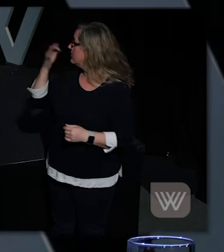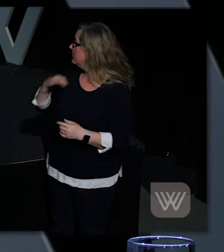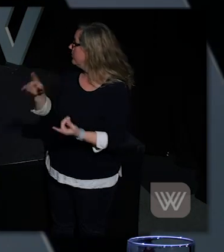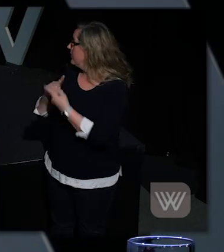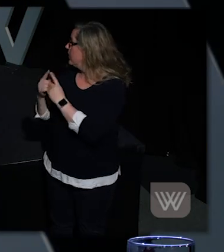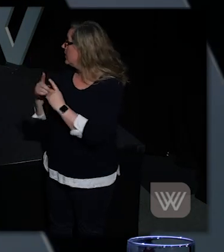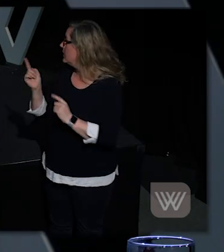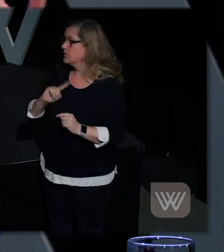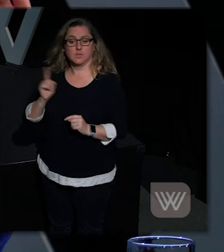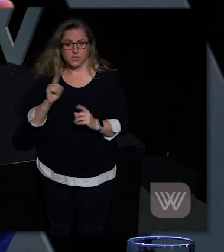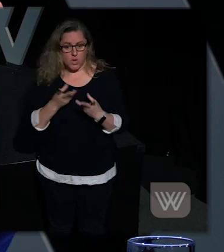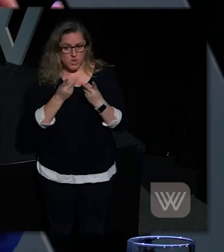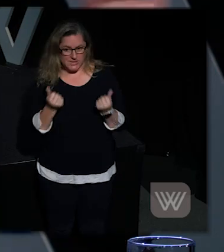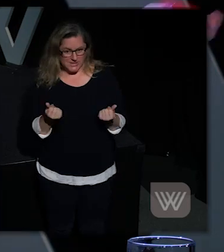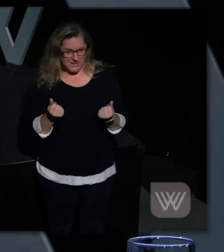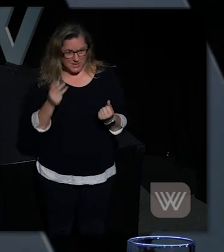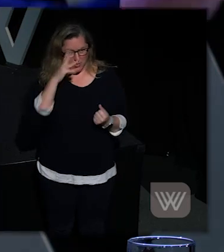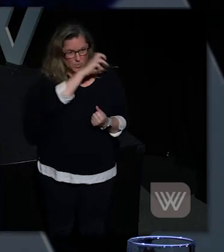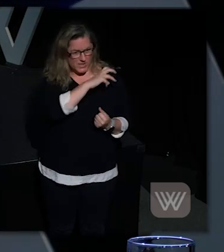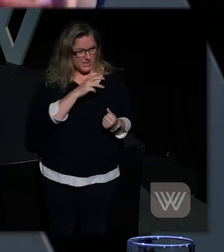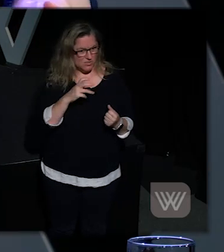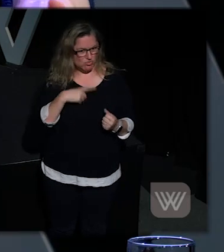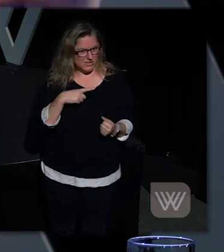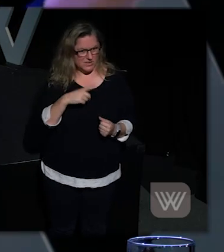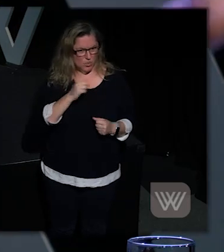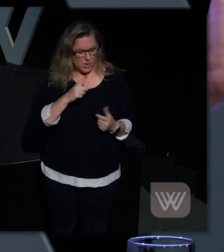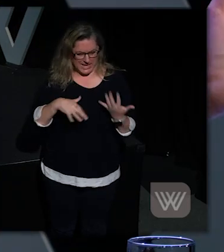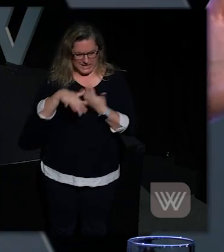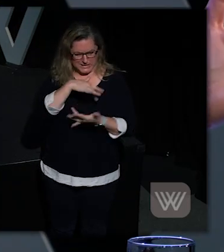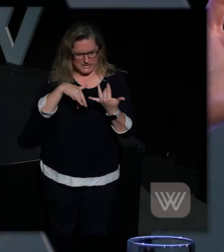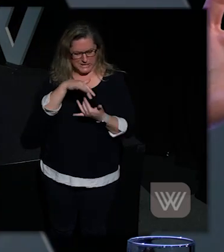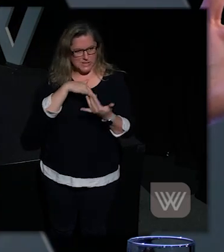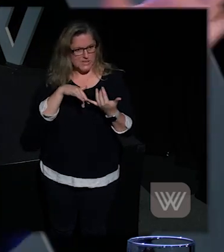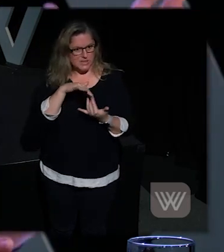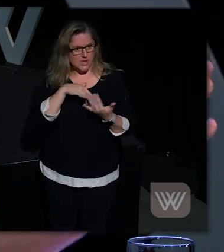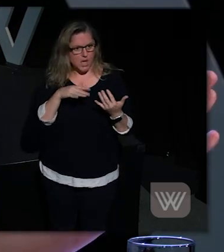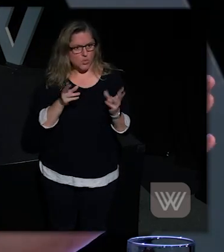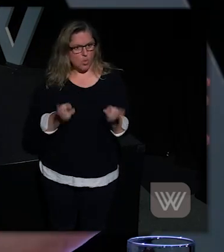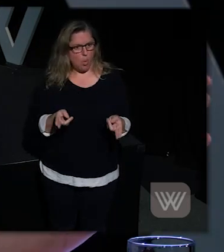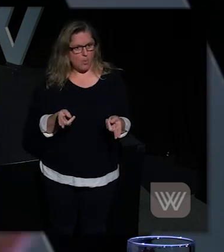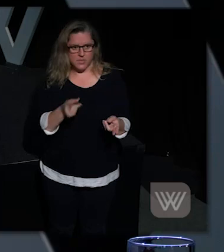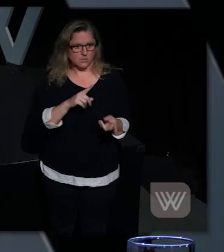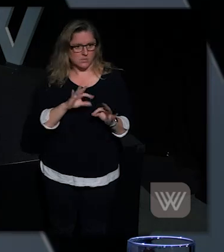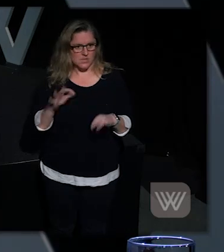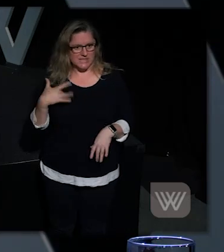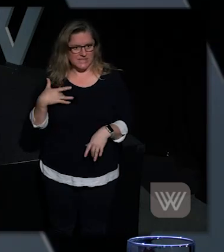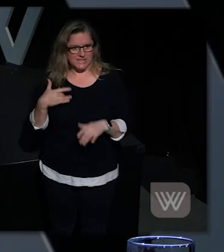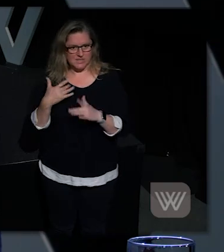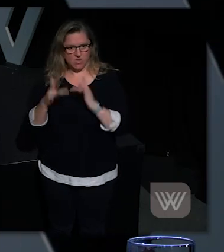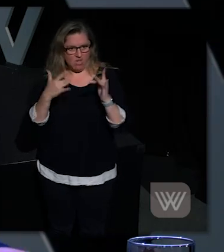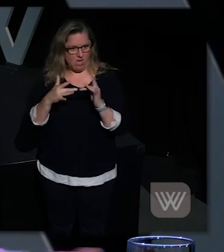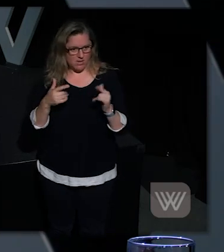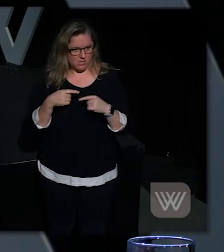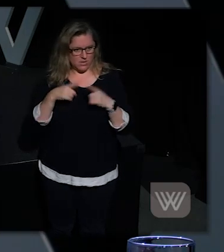said. One is that for some weird reason, the social norms that we expect in society don't exist online. Mm. Like, the internet is so new, we're all a bit confused about how